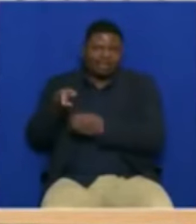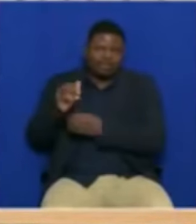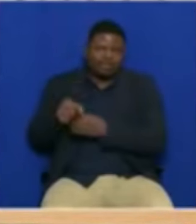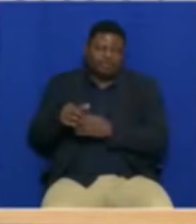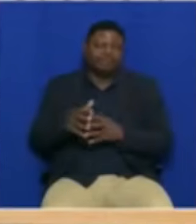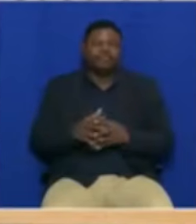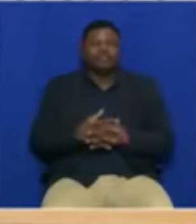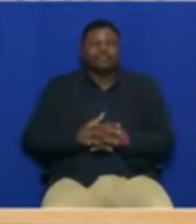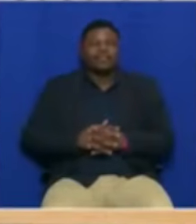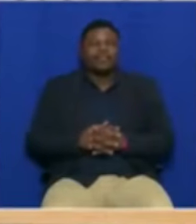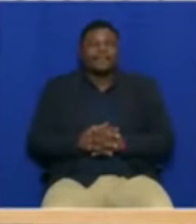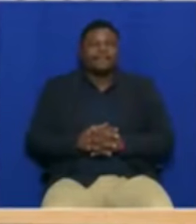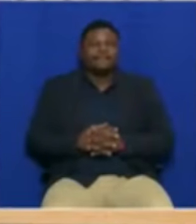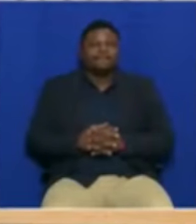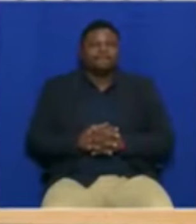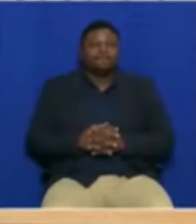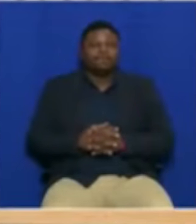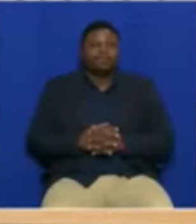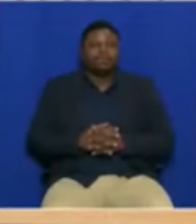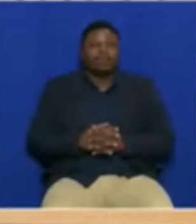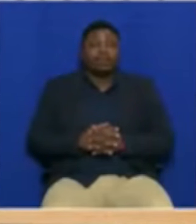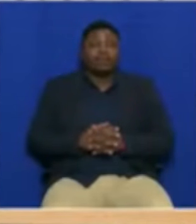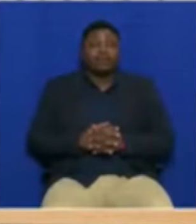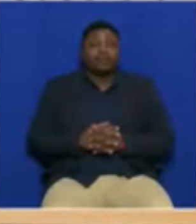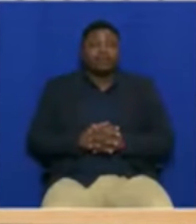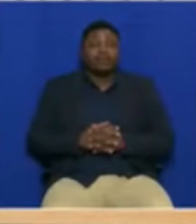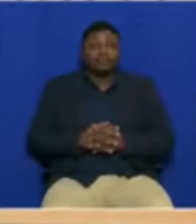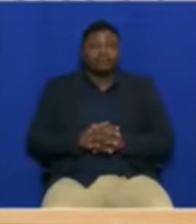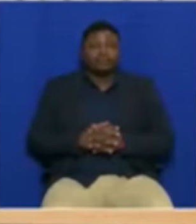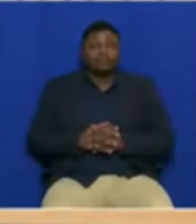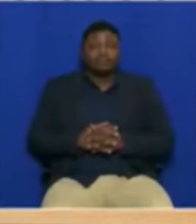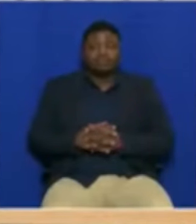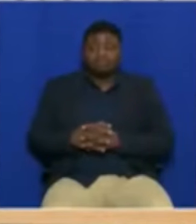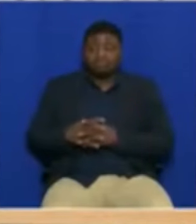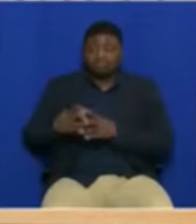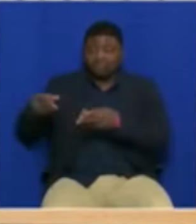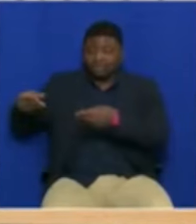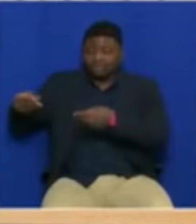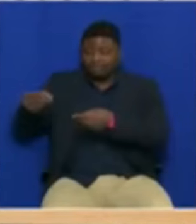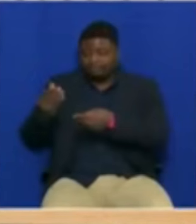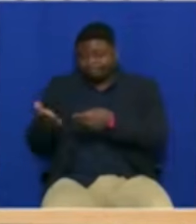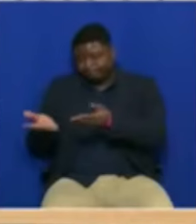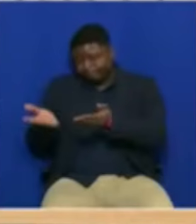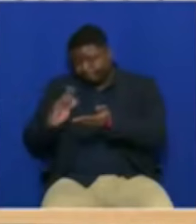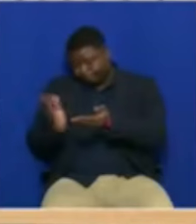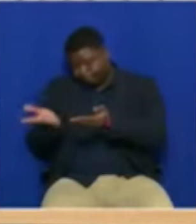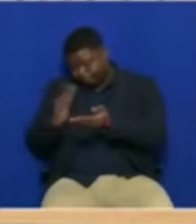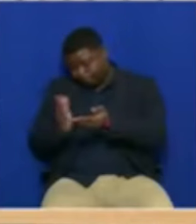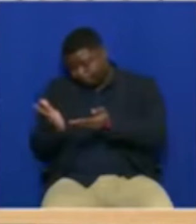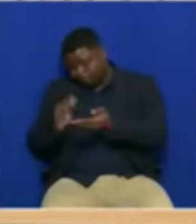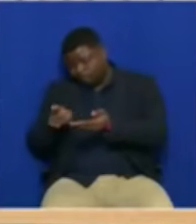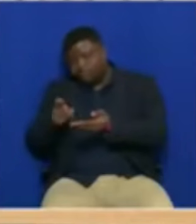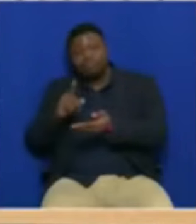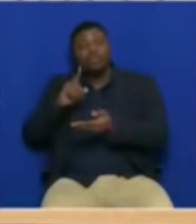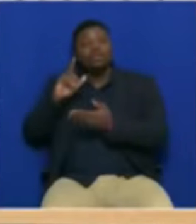I'm just quickly flipping through it to see the dates. You